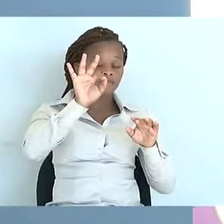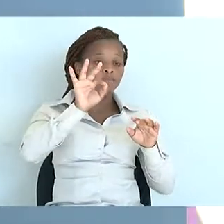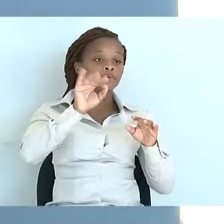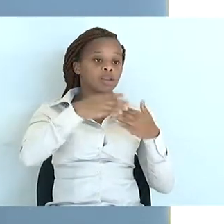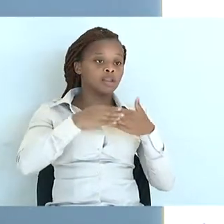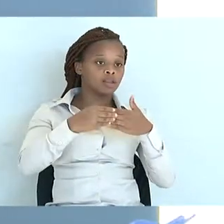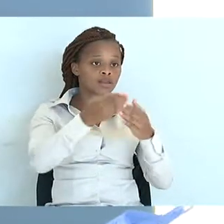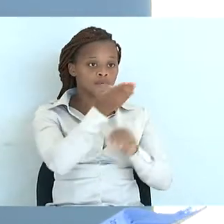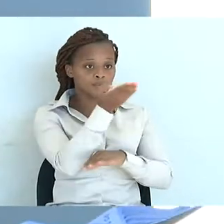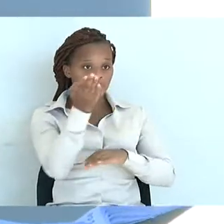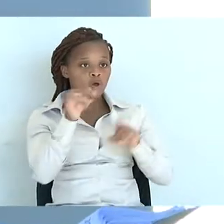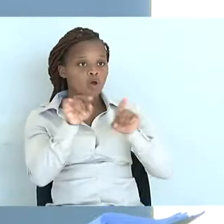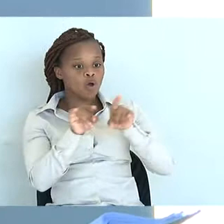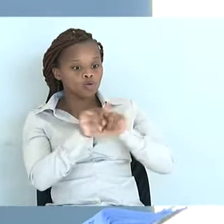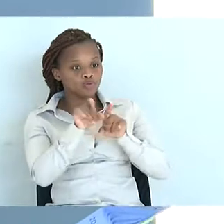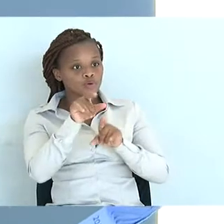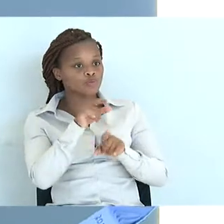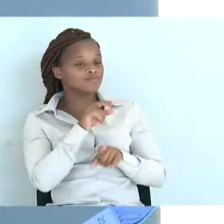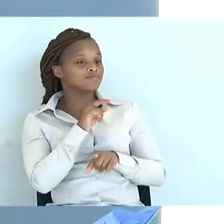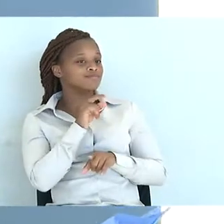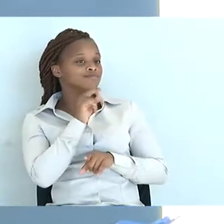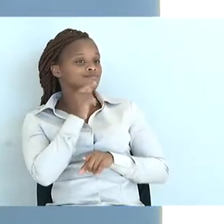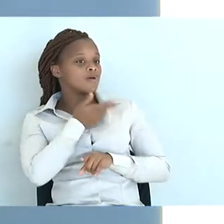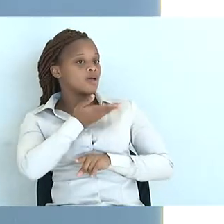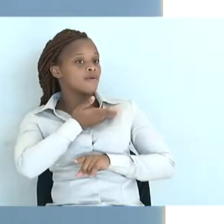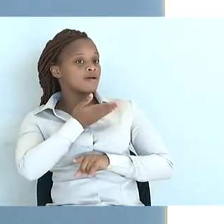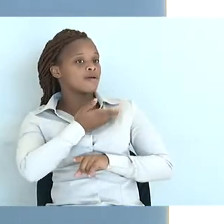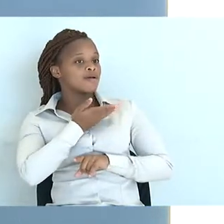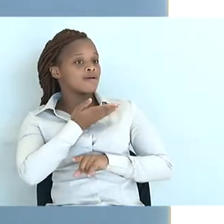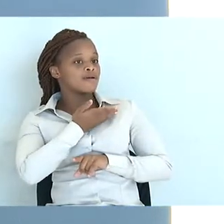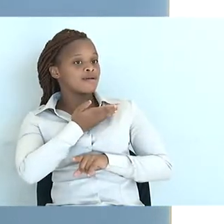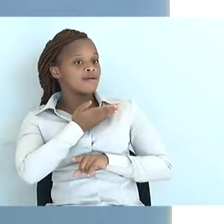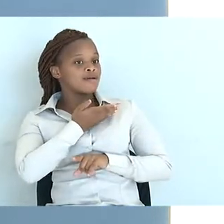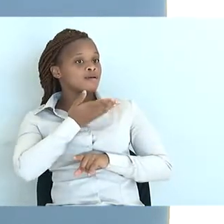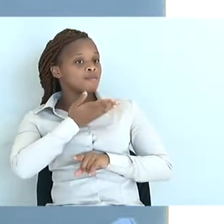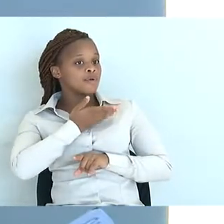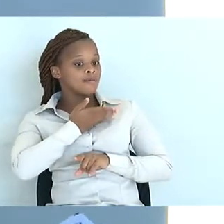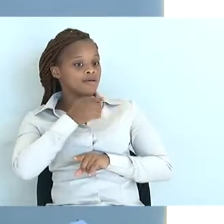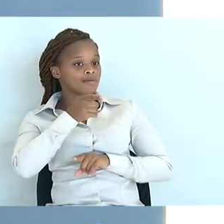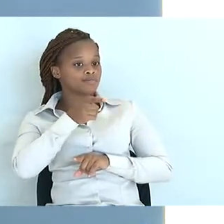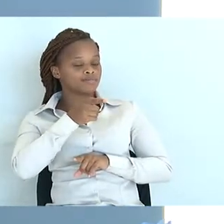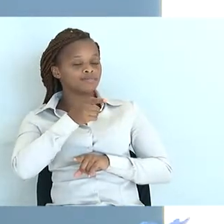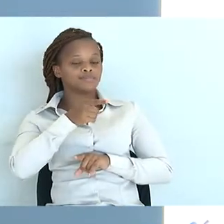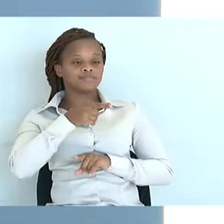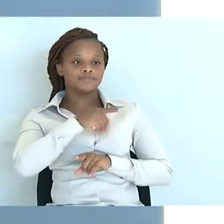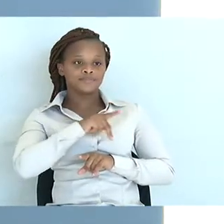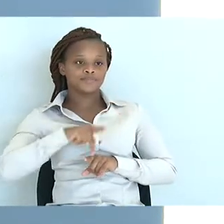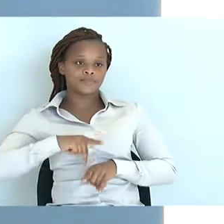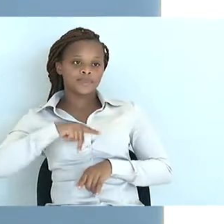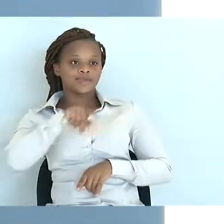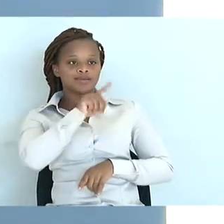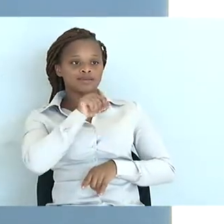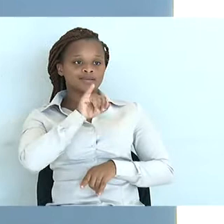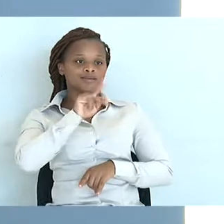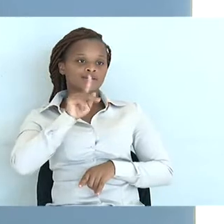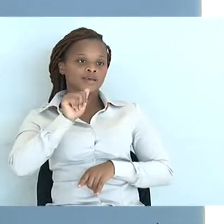mpela omkhulu ubaba wethu ubabkhuzini. Okay. Elami